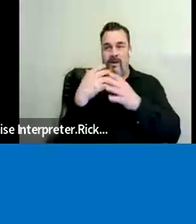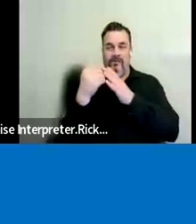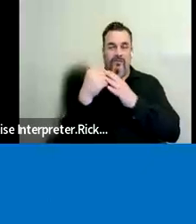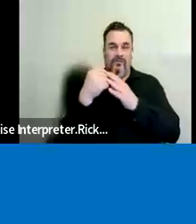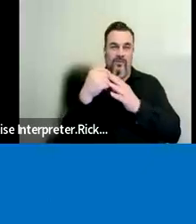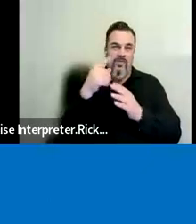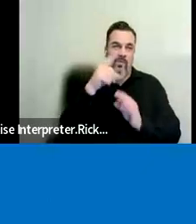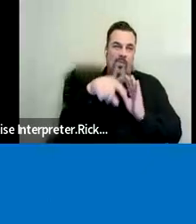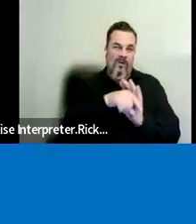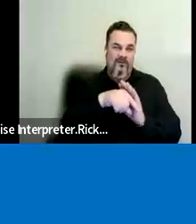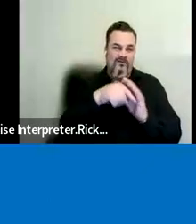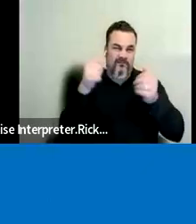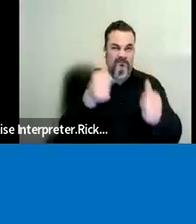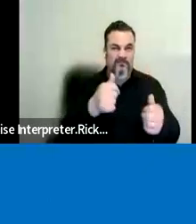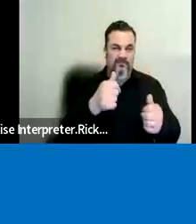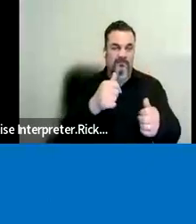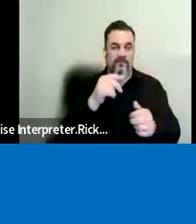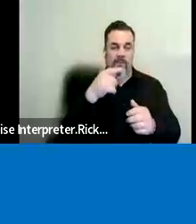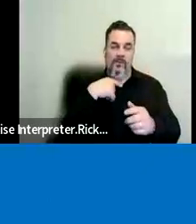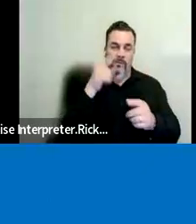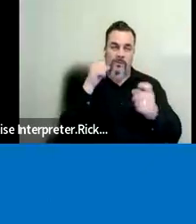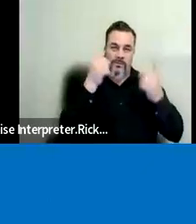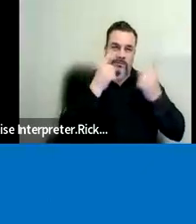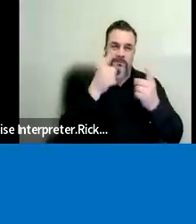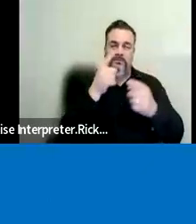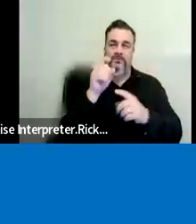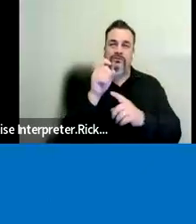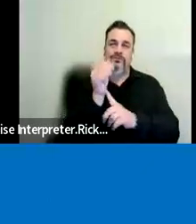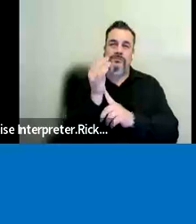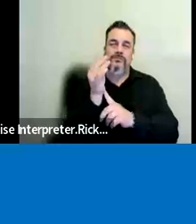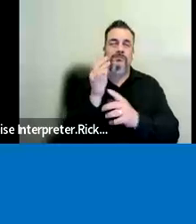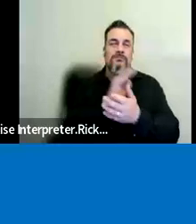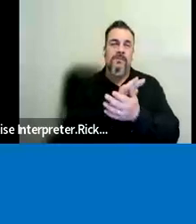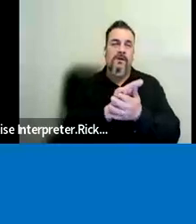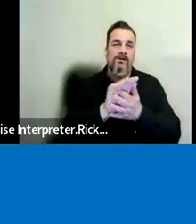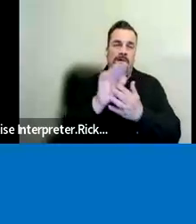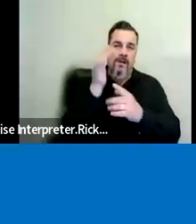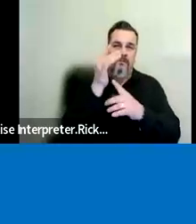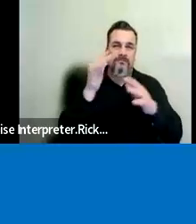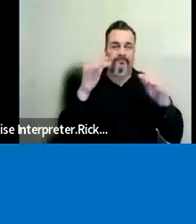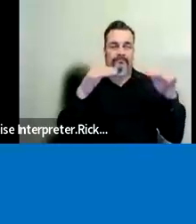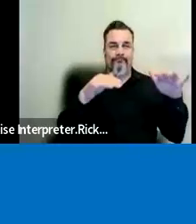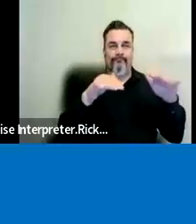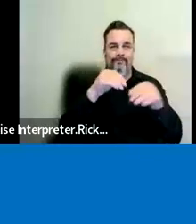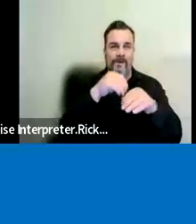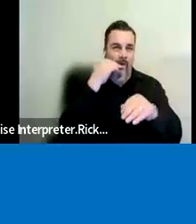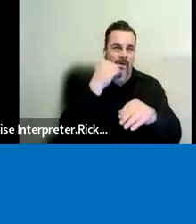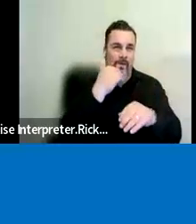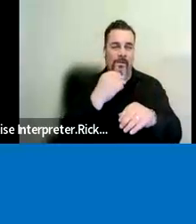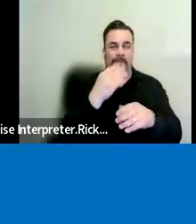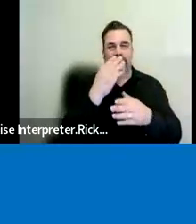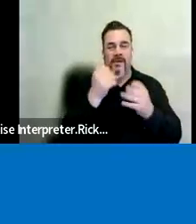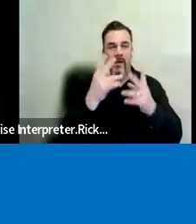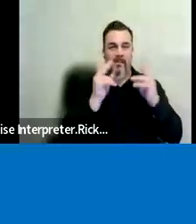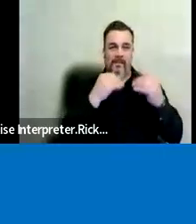really should consider, are you lighting like really fragrant candles, those kinds of things? A lot of people have sensitivity